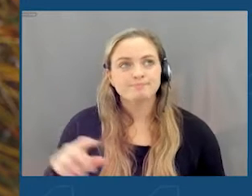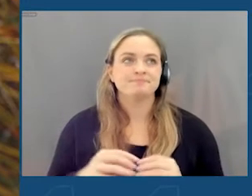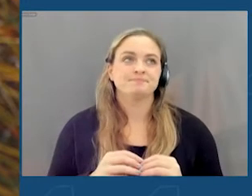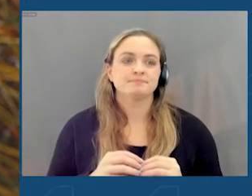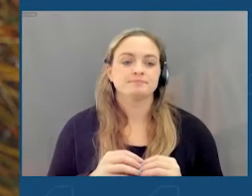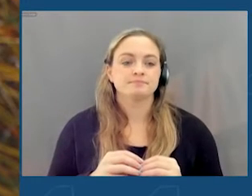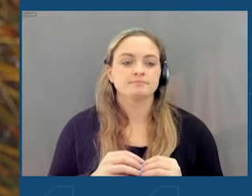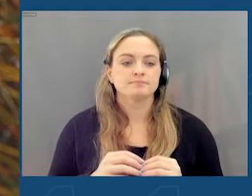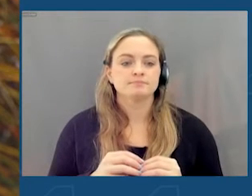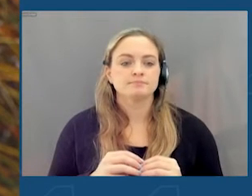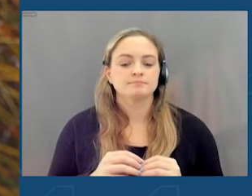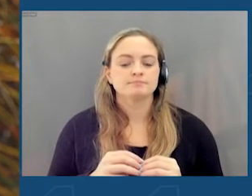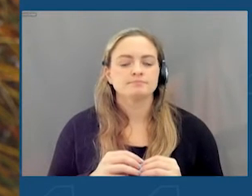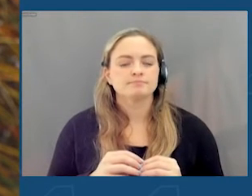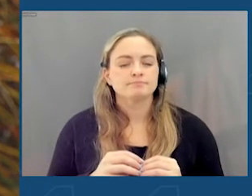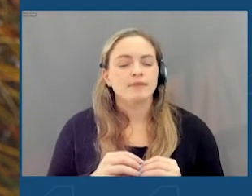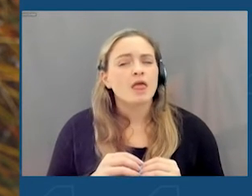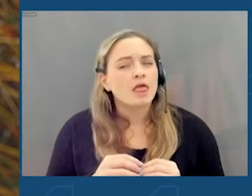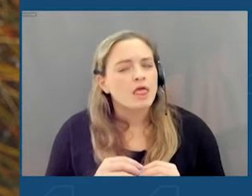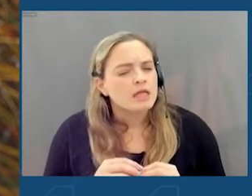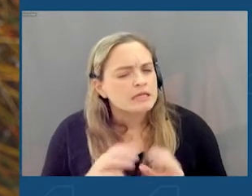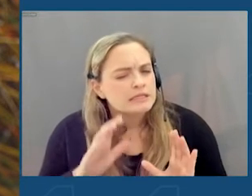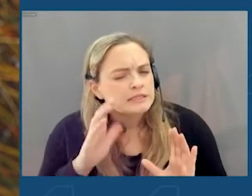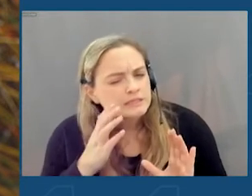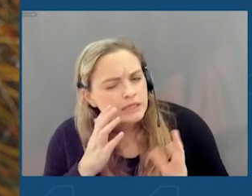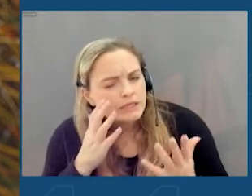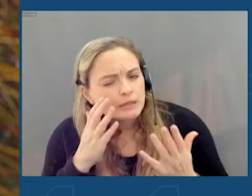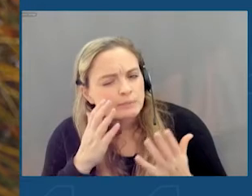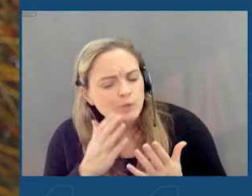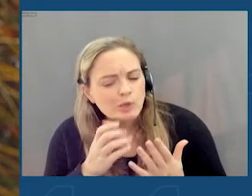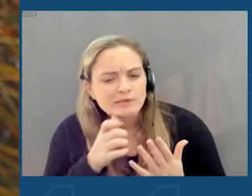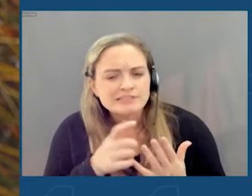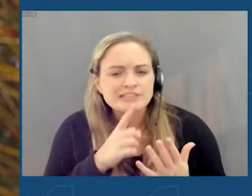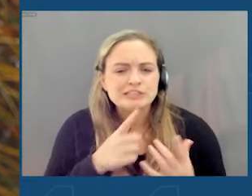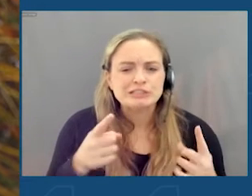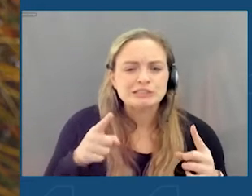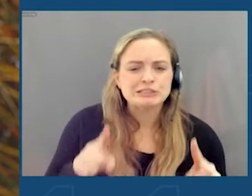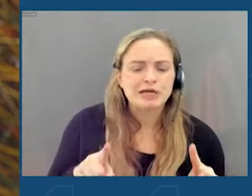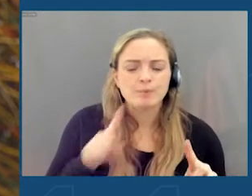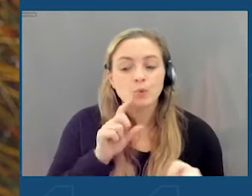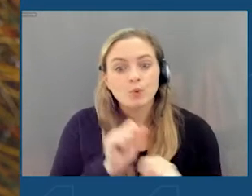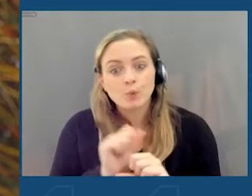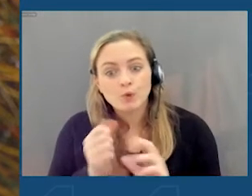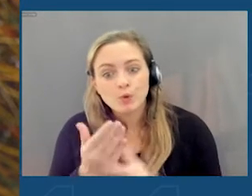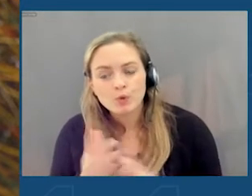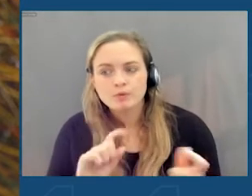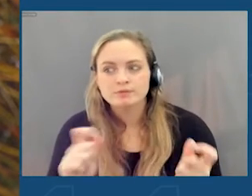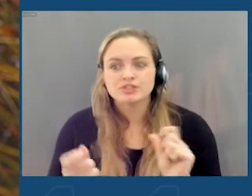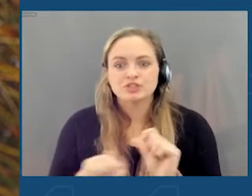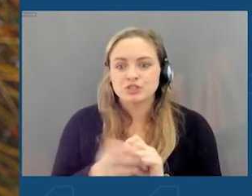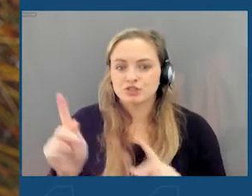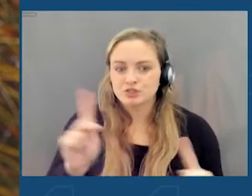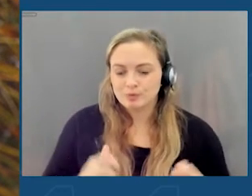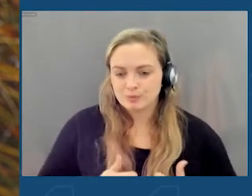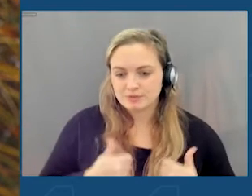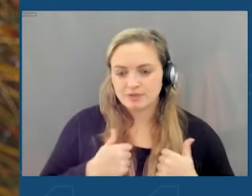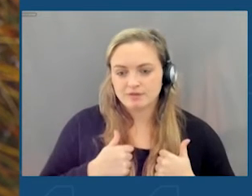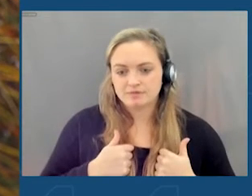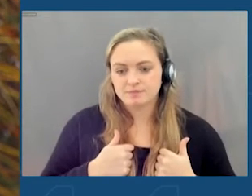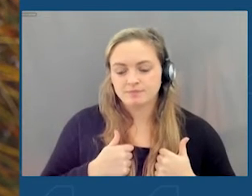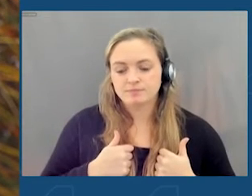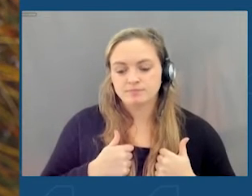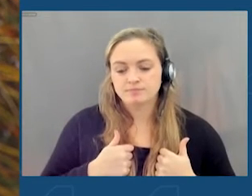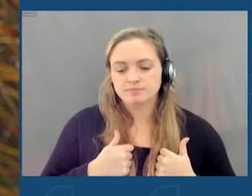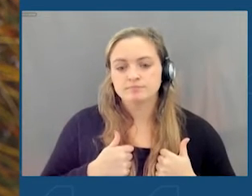Things looked a little dark there for a moment, and you guys never gave up, and we worked through it, and we are changing people's lives. It